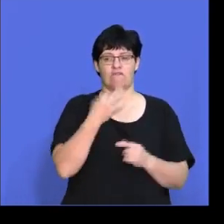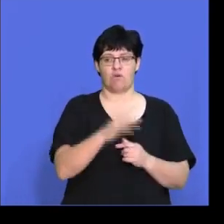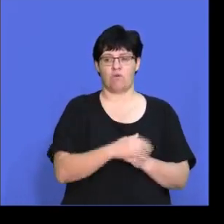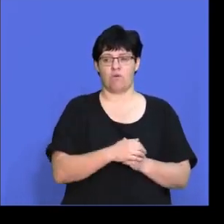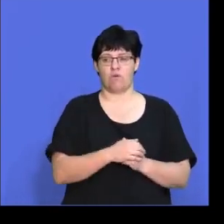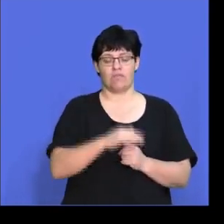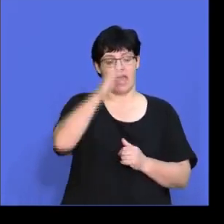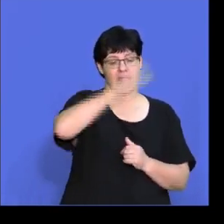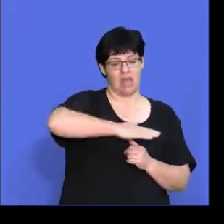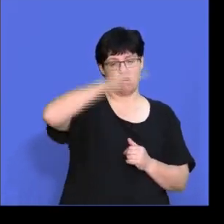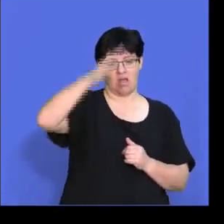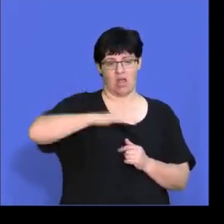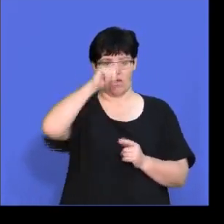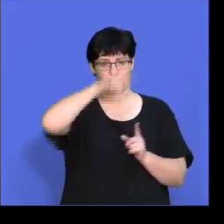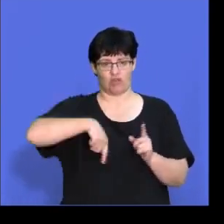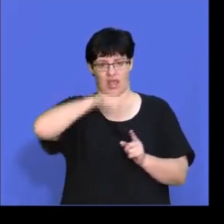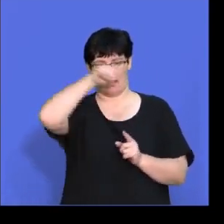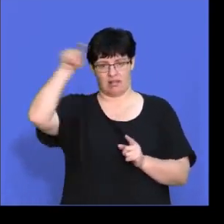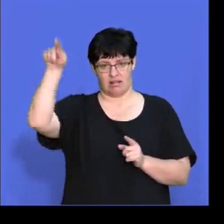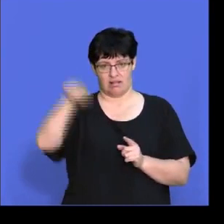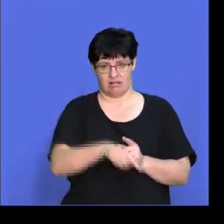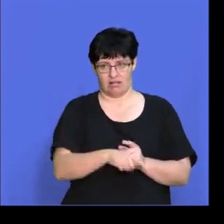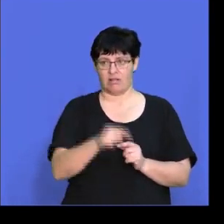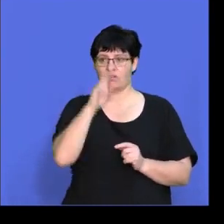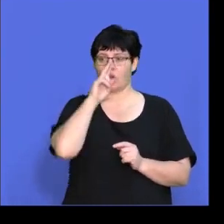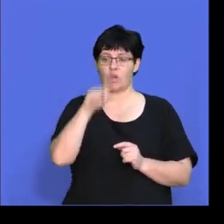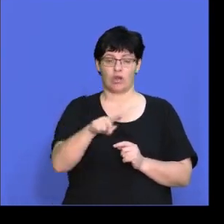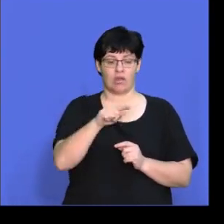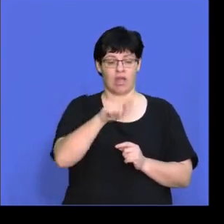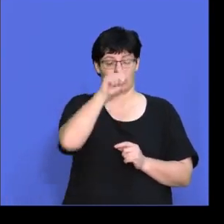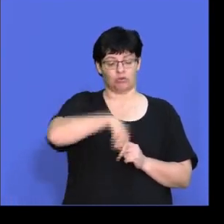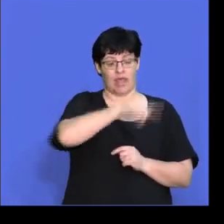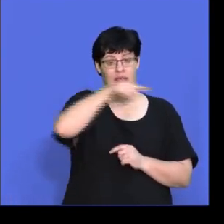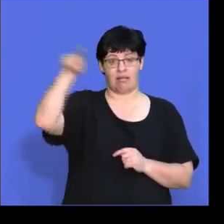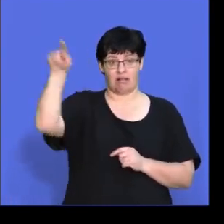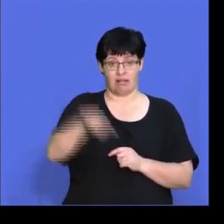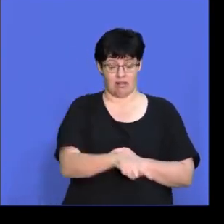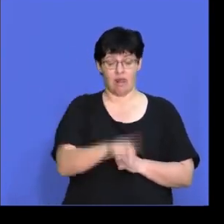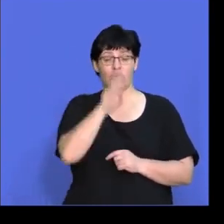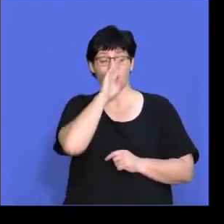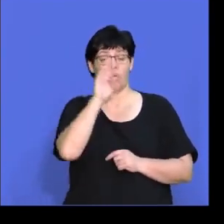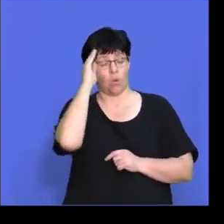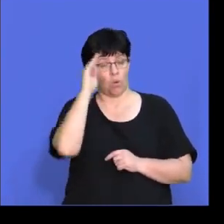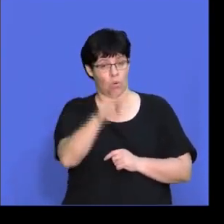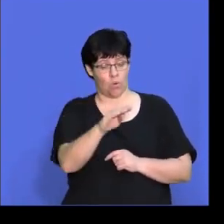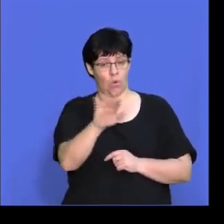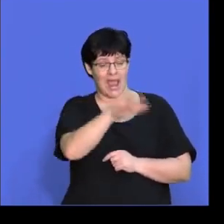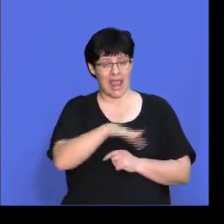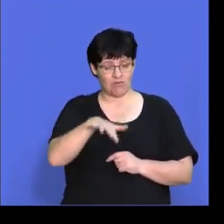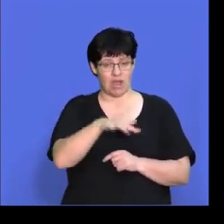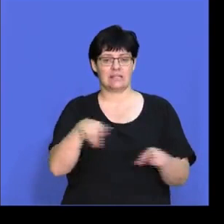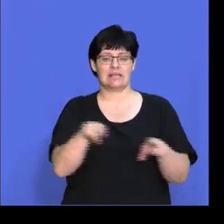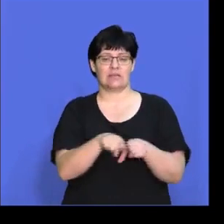for the area of that triangle. So looking carefully at this triangle, we know that the area of a triangle is